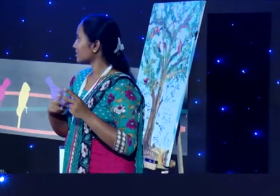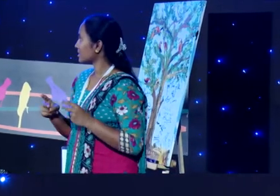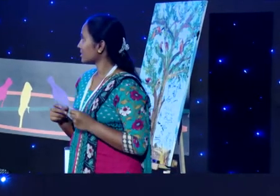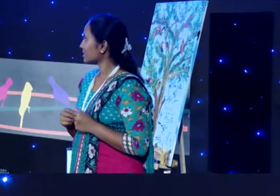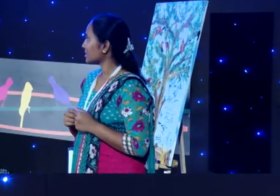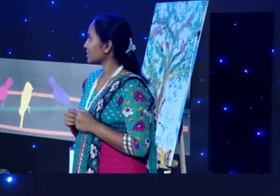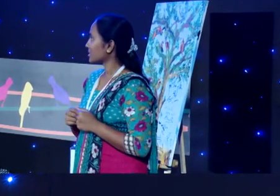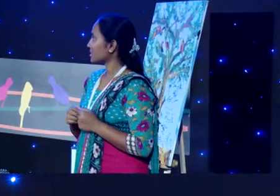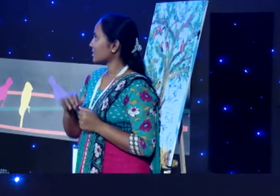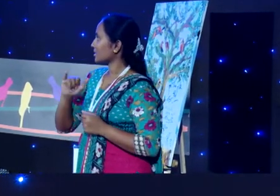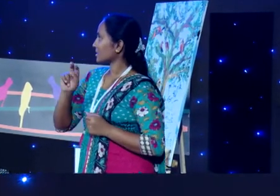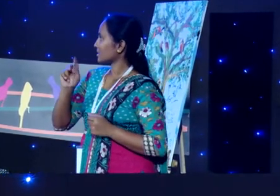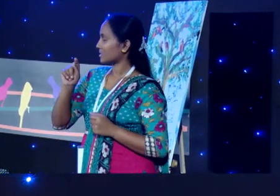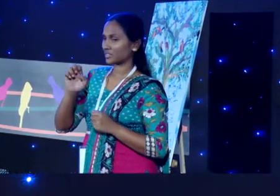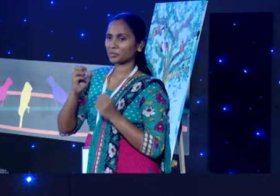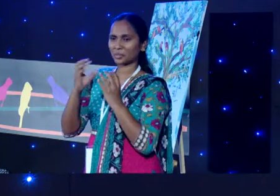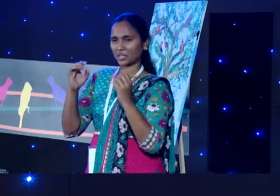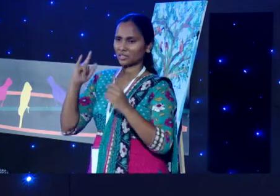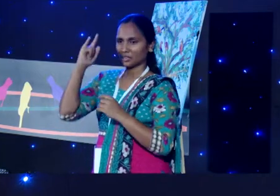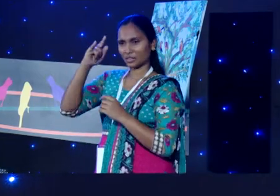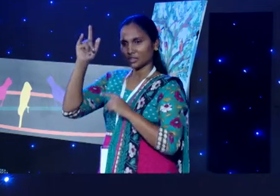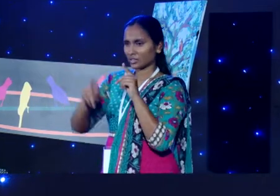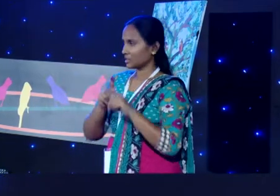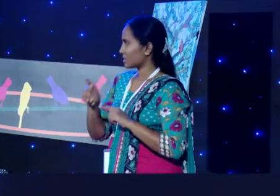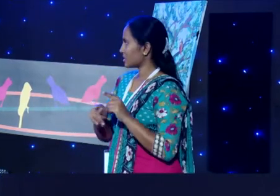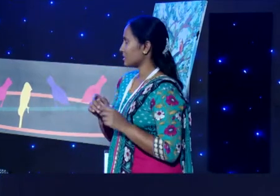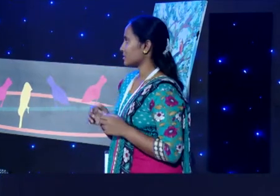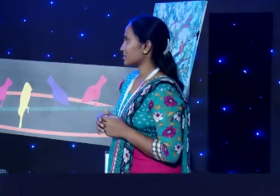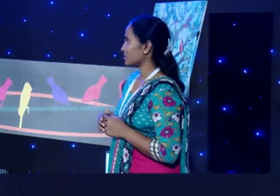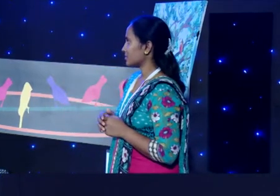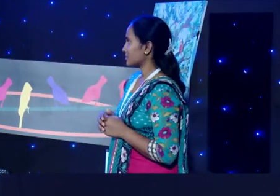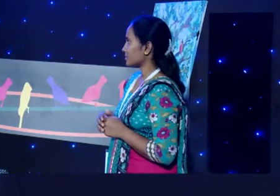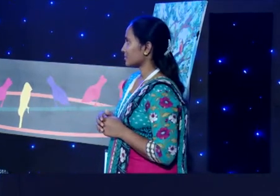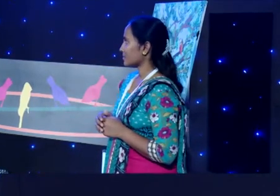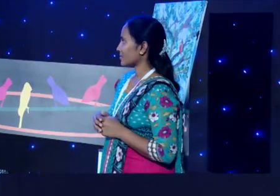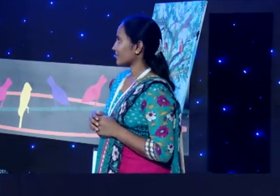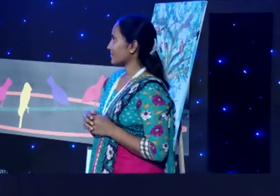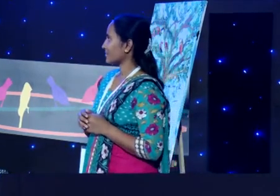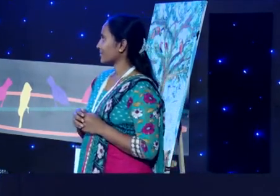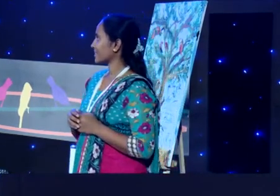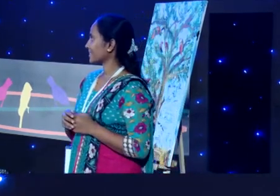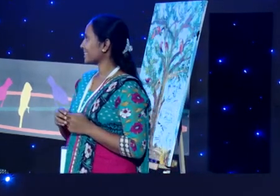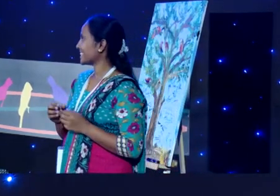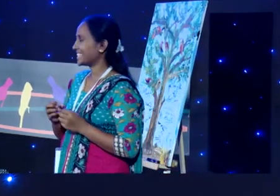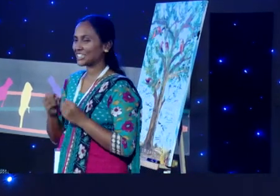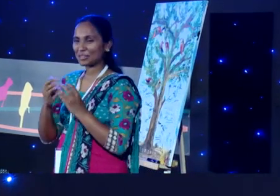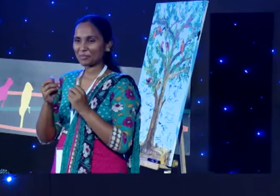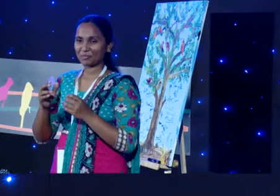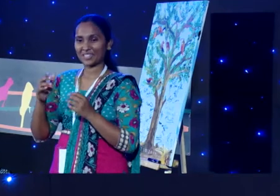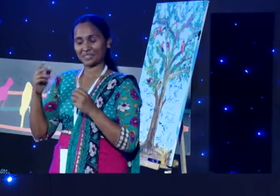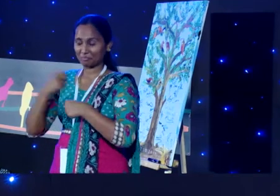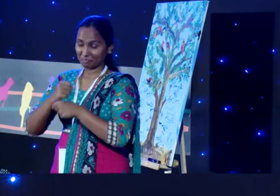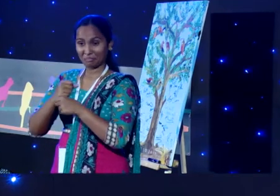tasted international recognition. I had dropped out from college previously, so you can imagine the kind of underdog feeling I was living with.